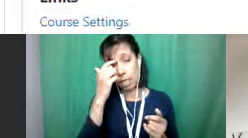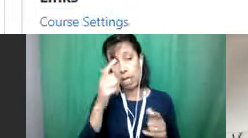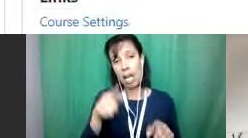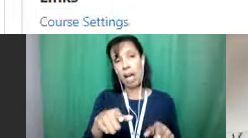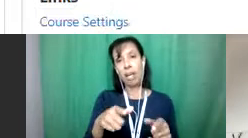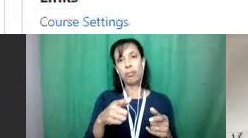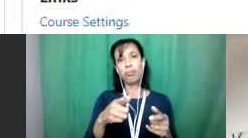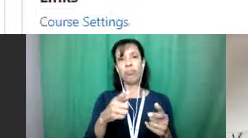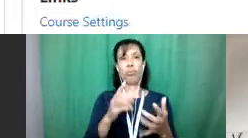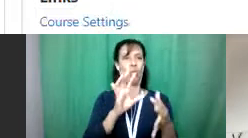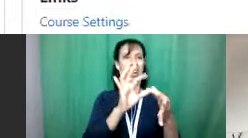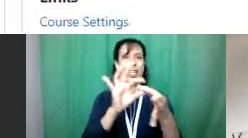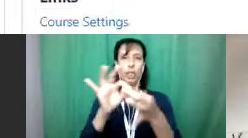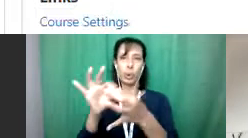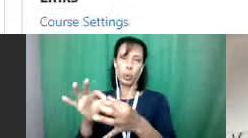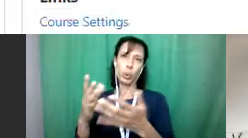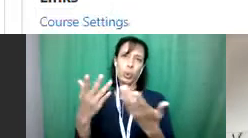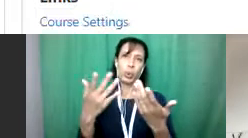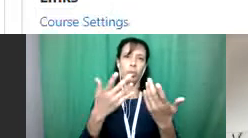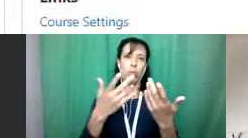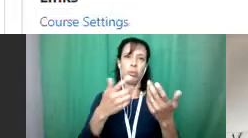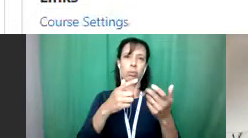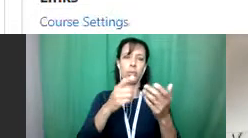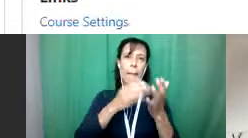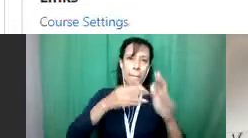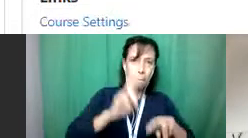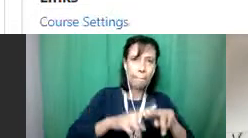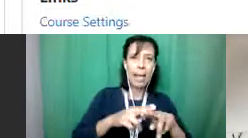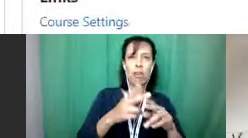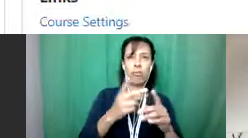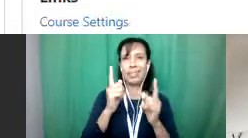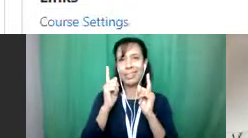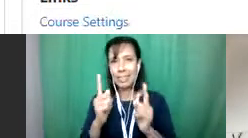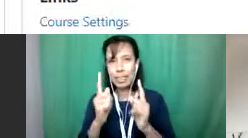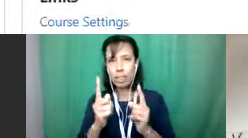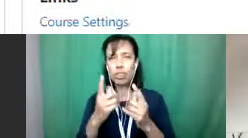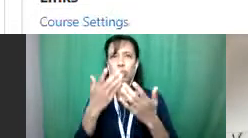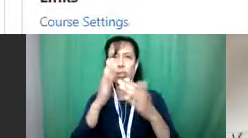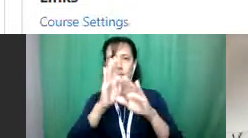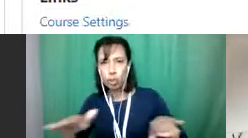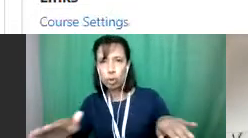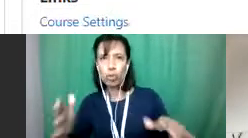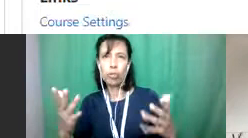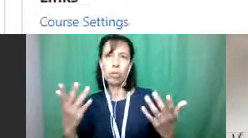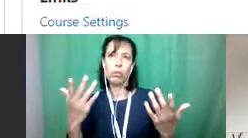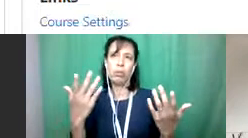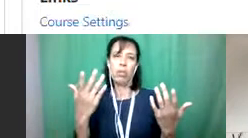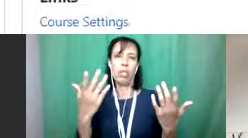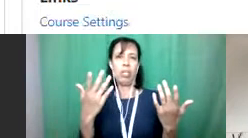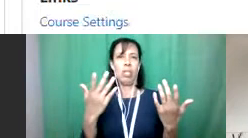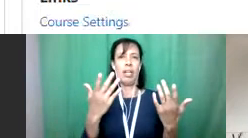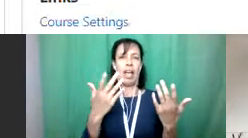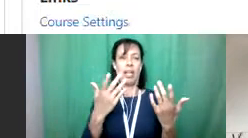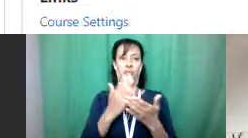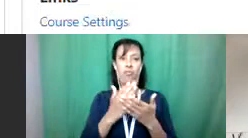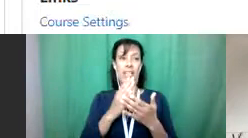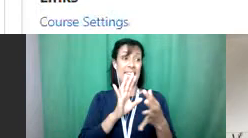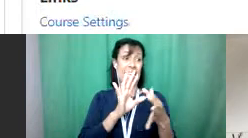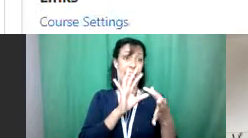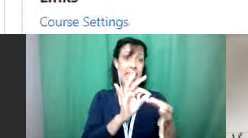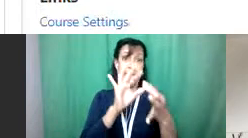mean parents, teachers, children, school leaders, etc., etc. Engaging with them, finding out what